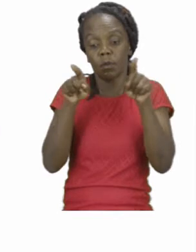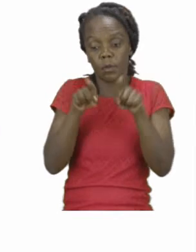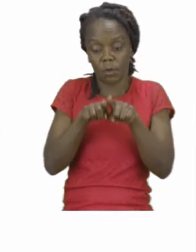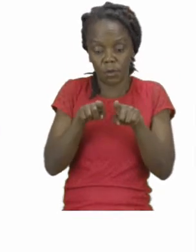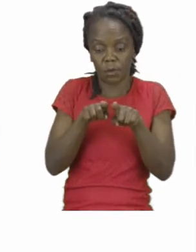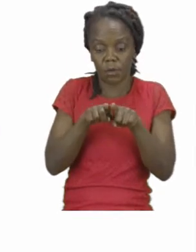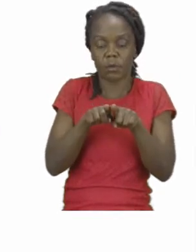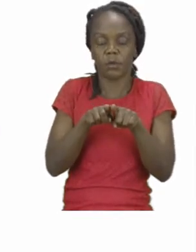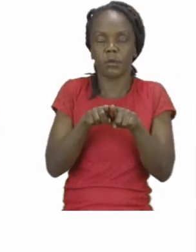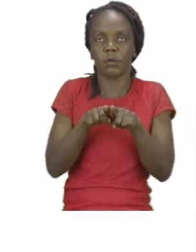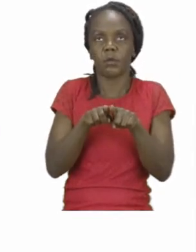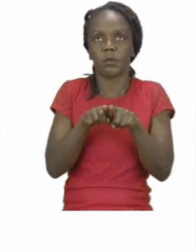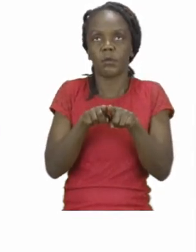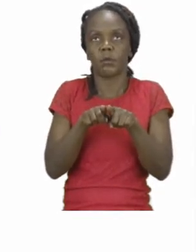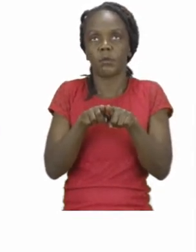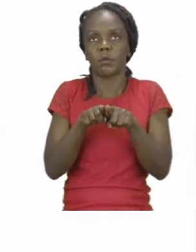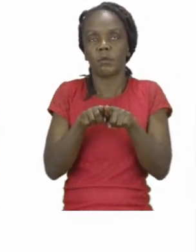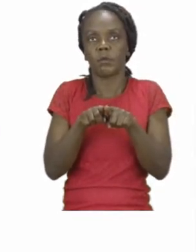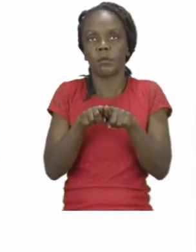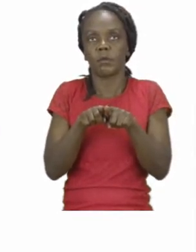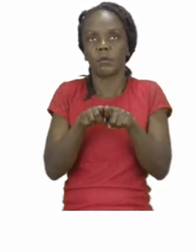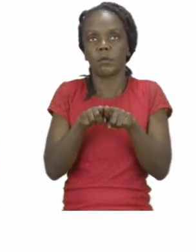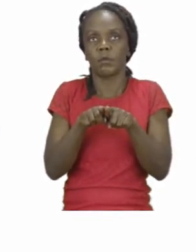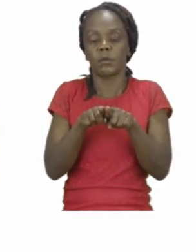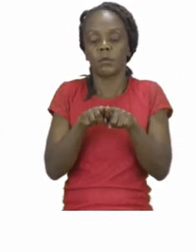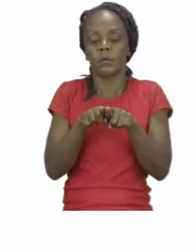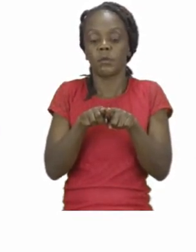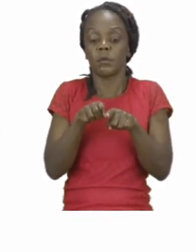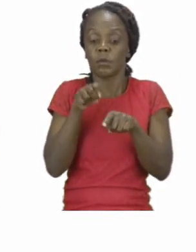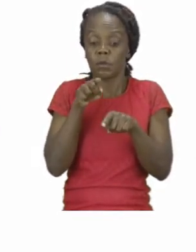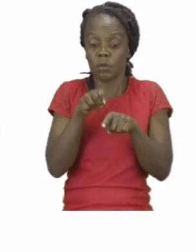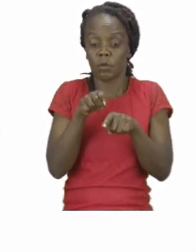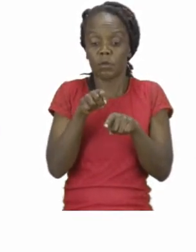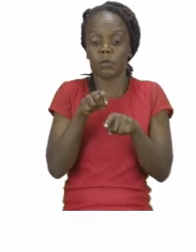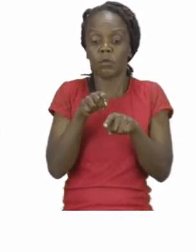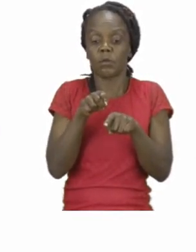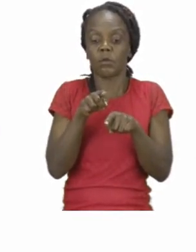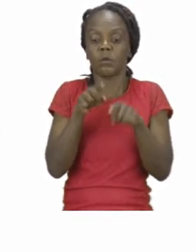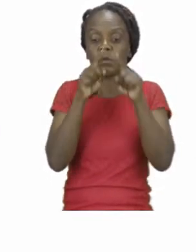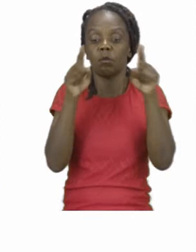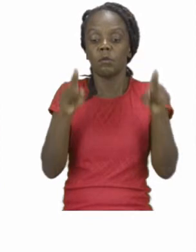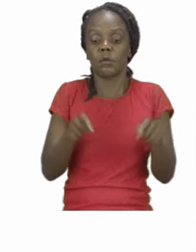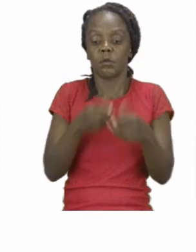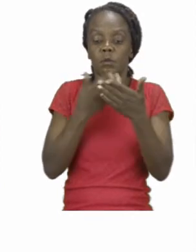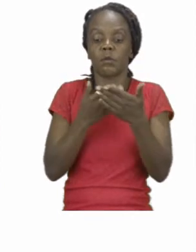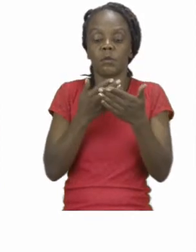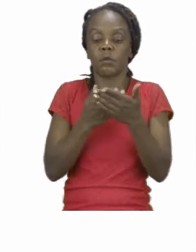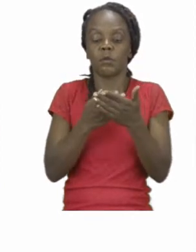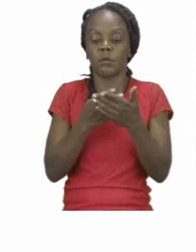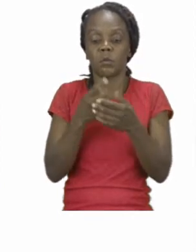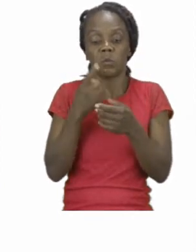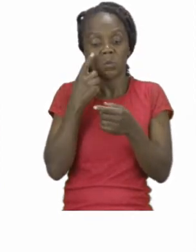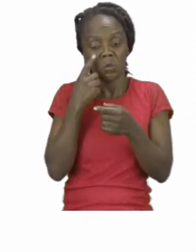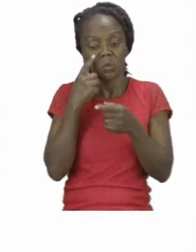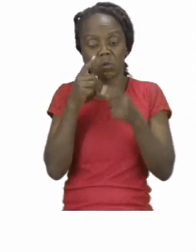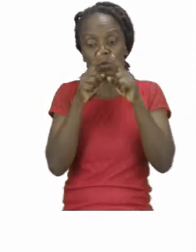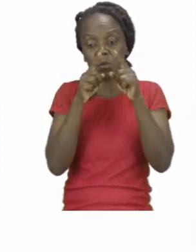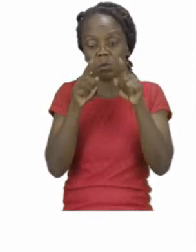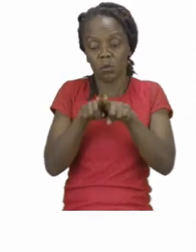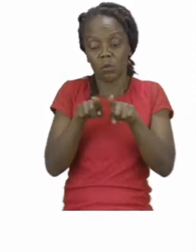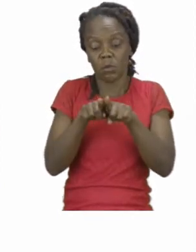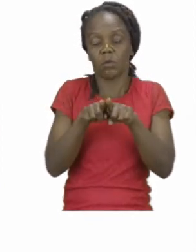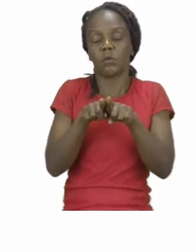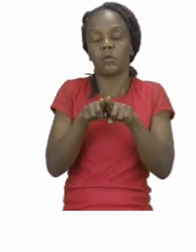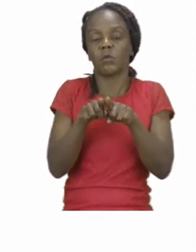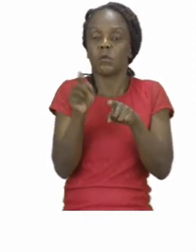pictures that look like they are the same. When you are circling, boys and girls, please make sure that